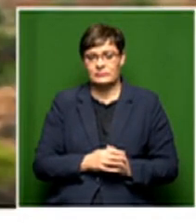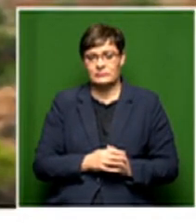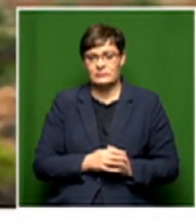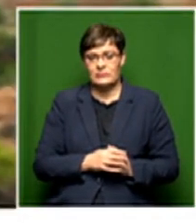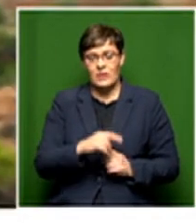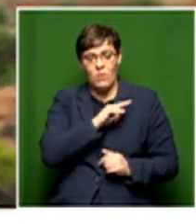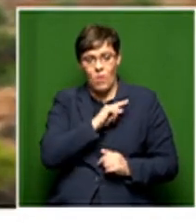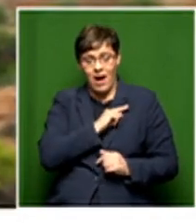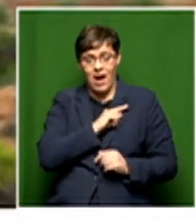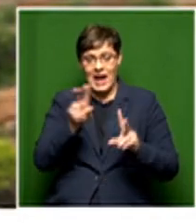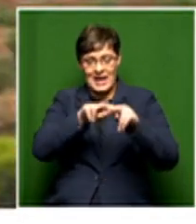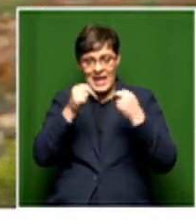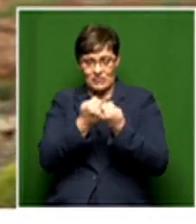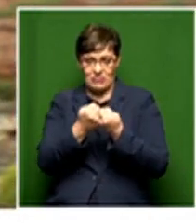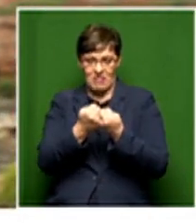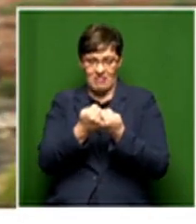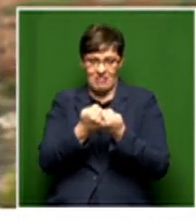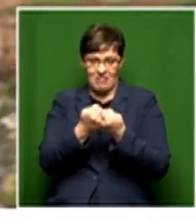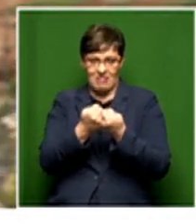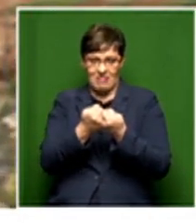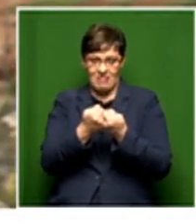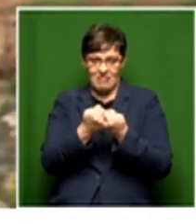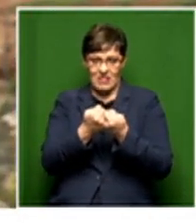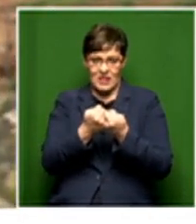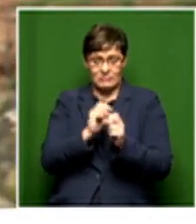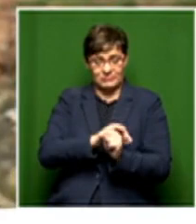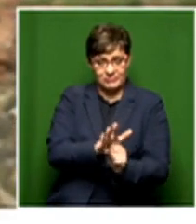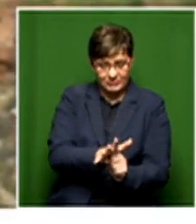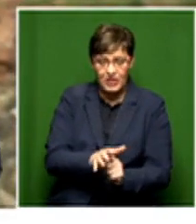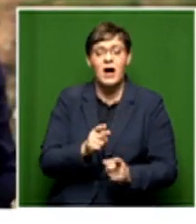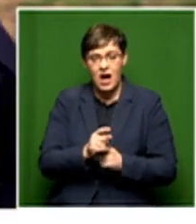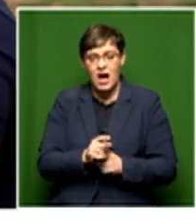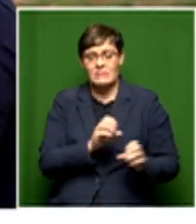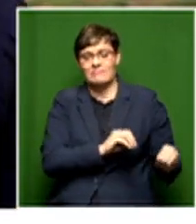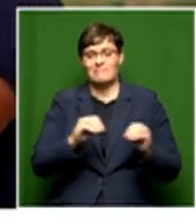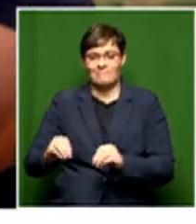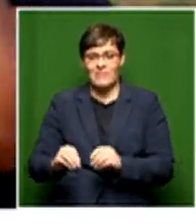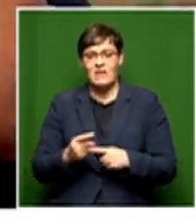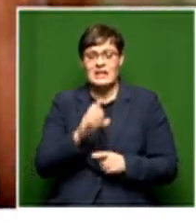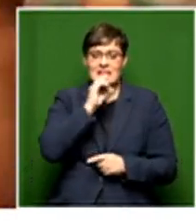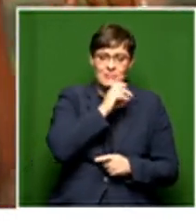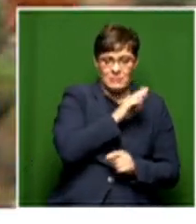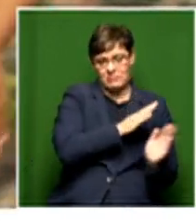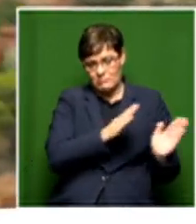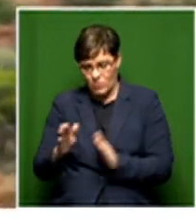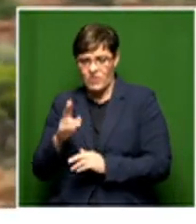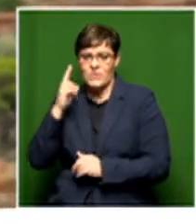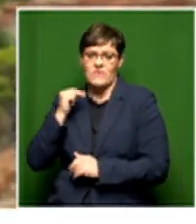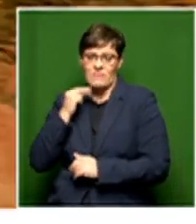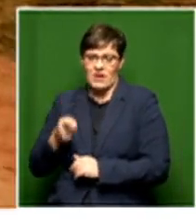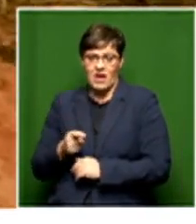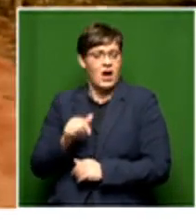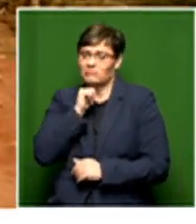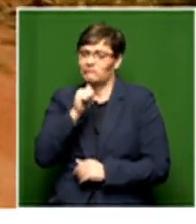Due to the national pandemic, Sanparks Week was postponed from September to November. However, this did not dampen the mood,